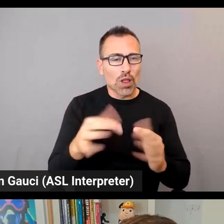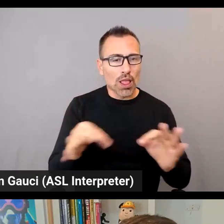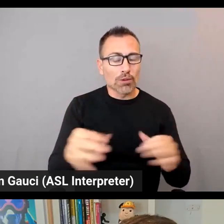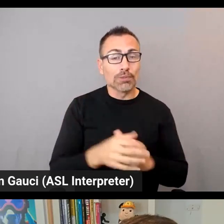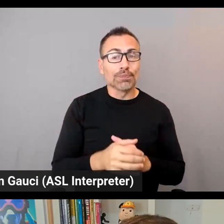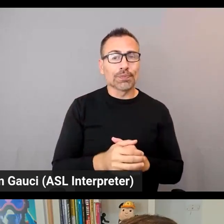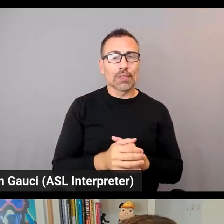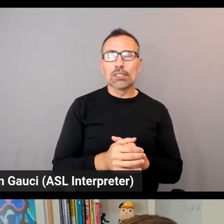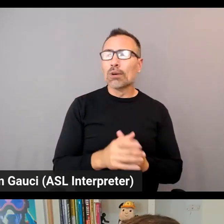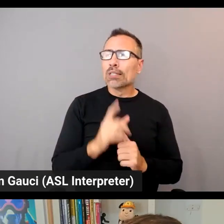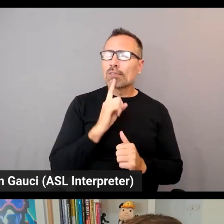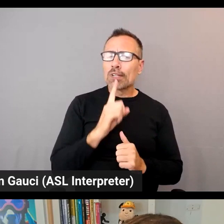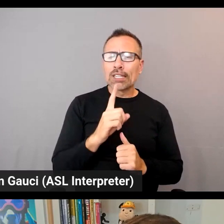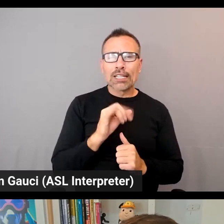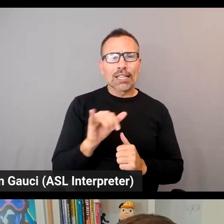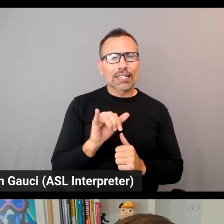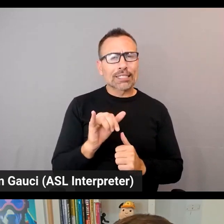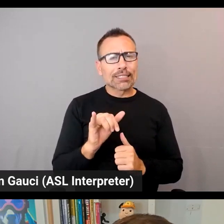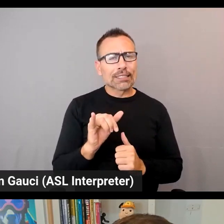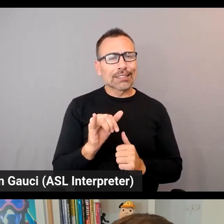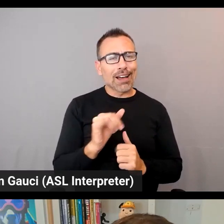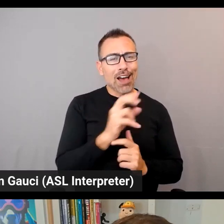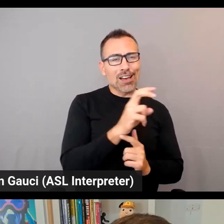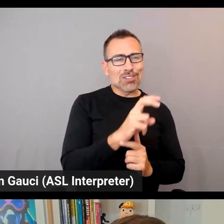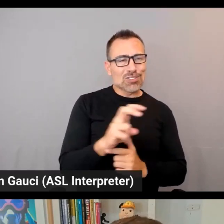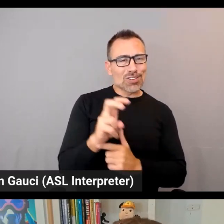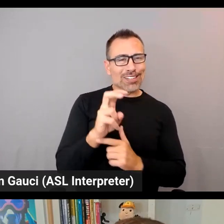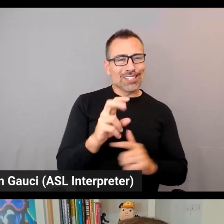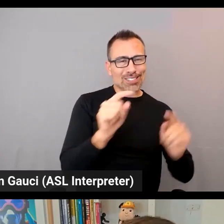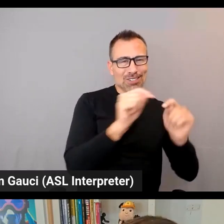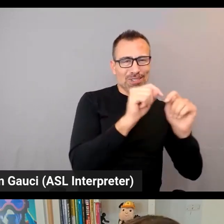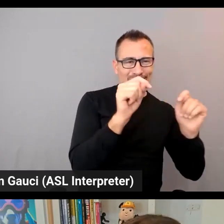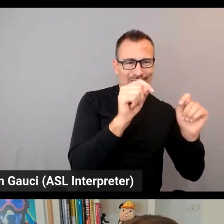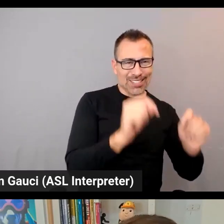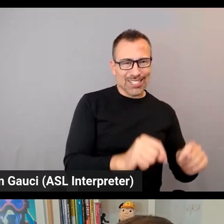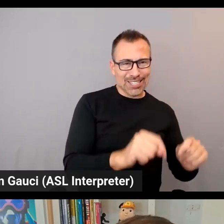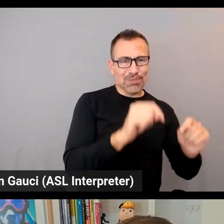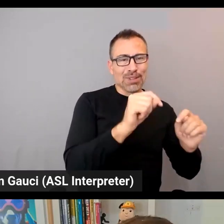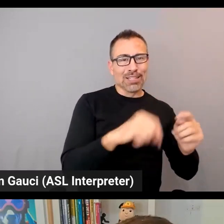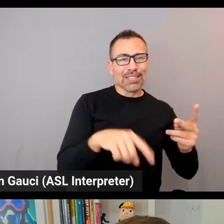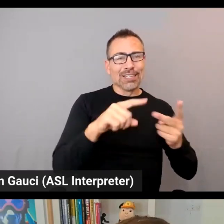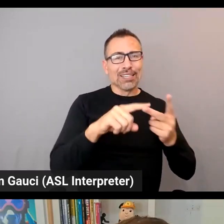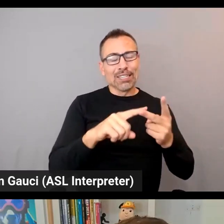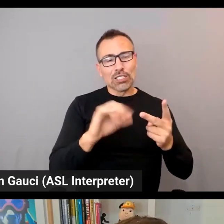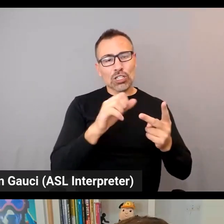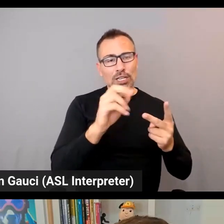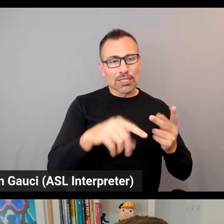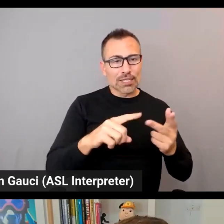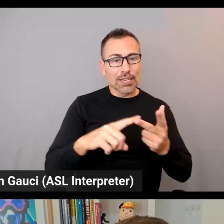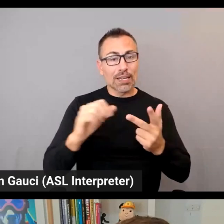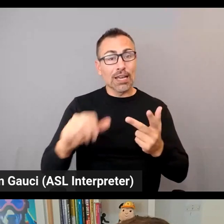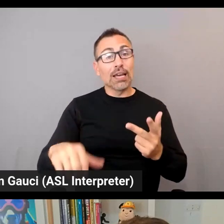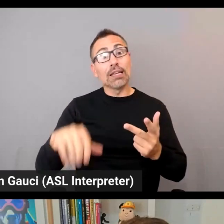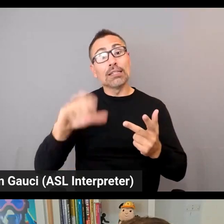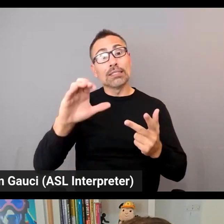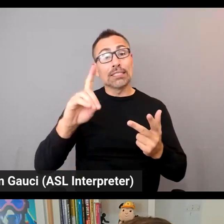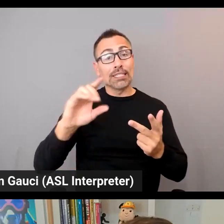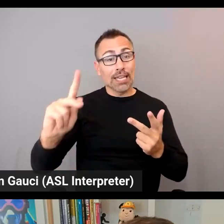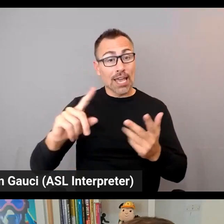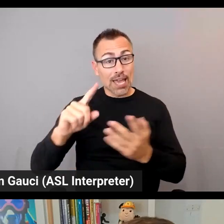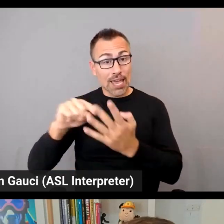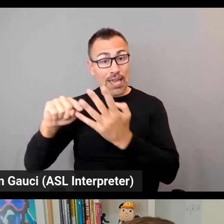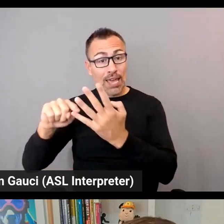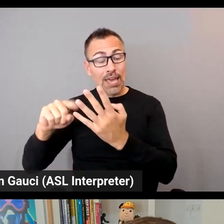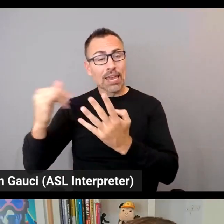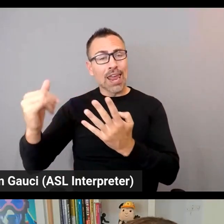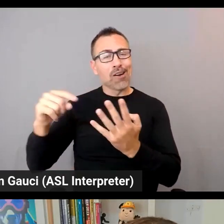We've gone from templates in, say, JSON or YAML through CDK, and now we're arriving at the composer. So how